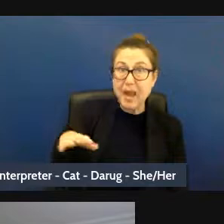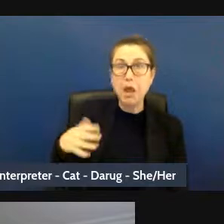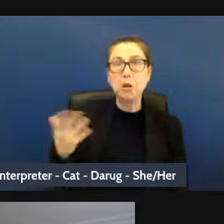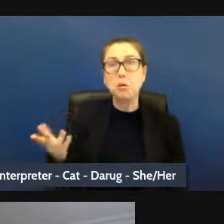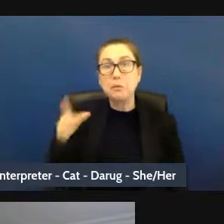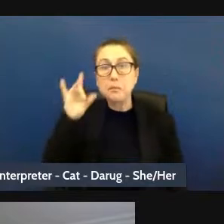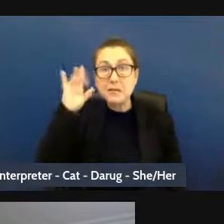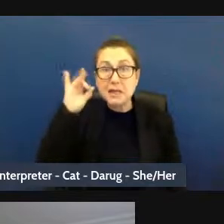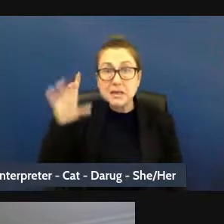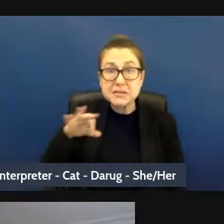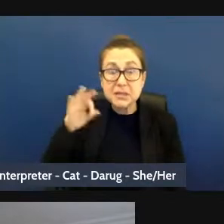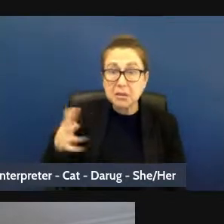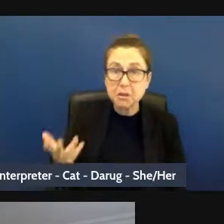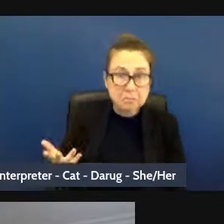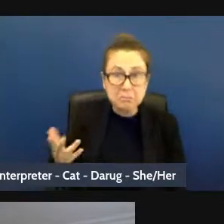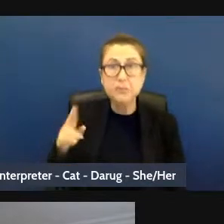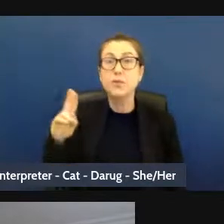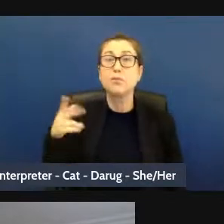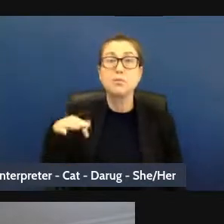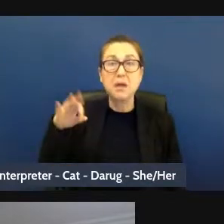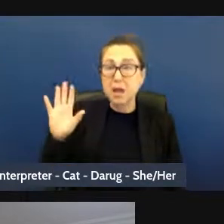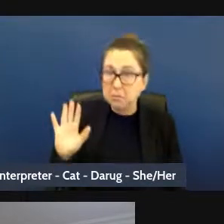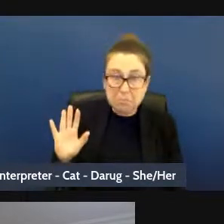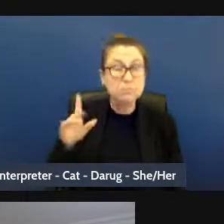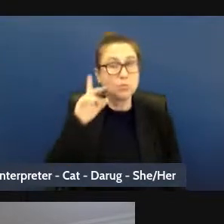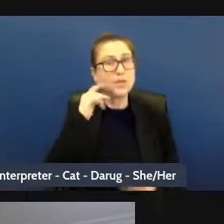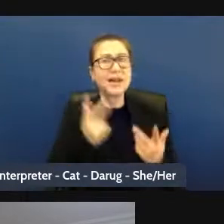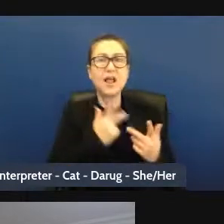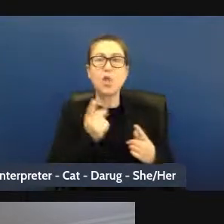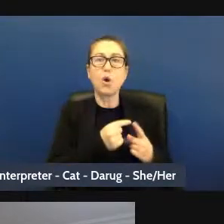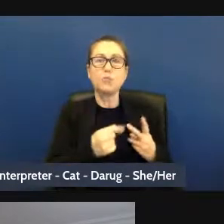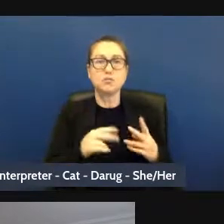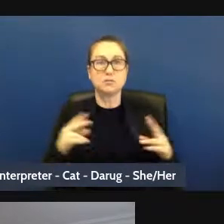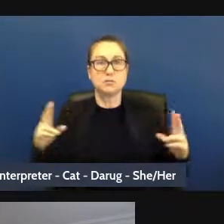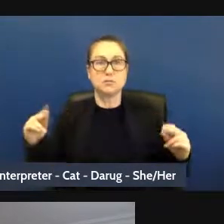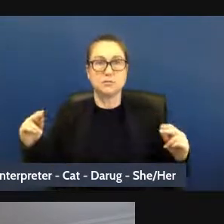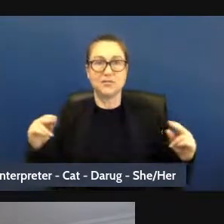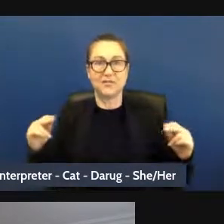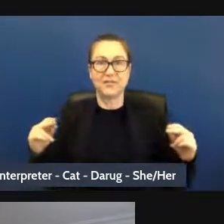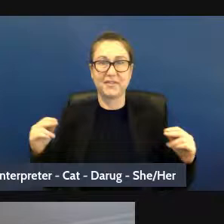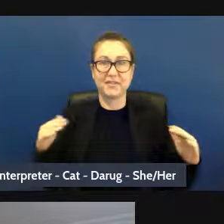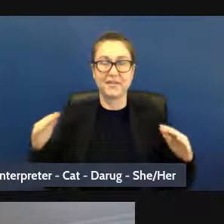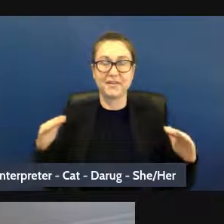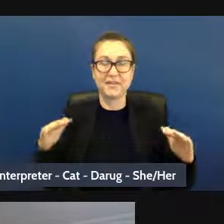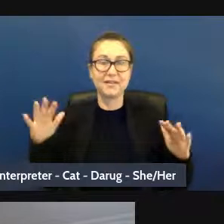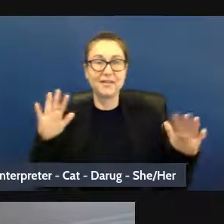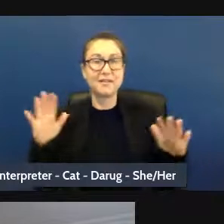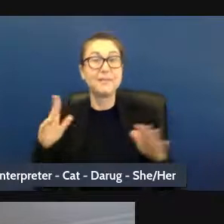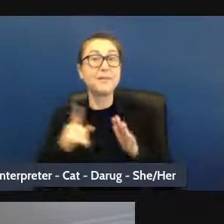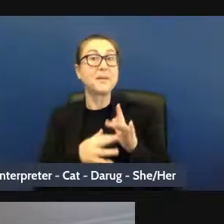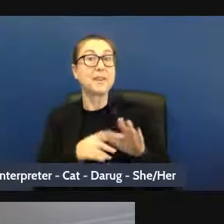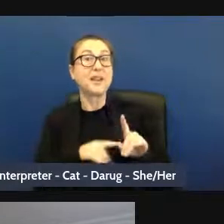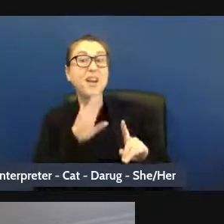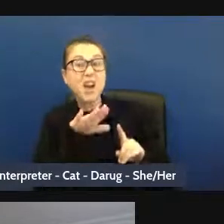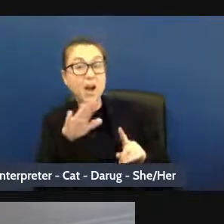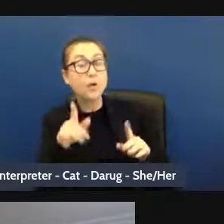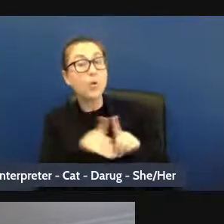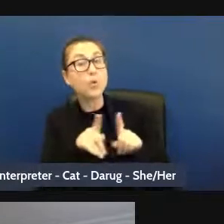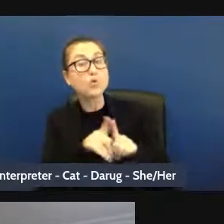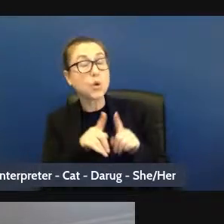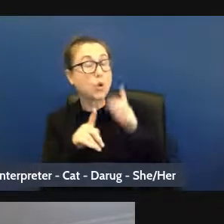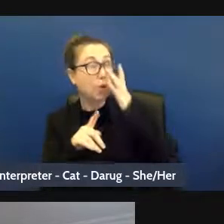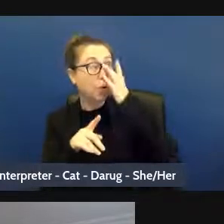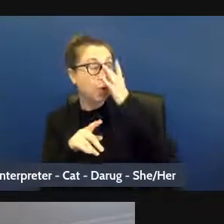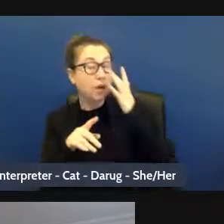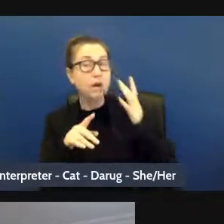option. The other thing I'll mention as part of the study that we're looking at is actually